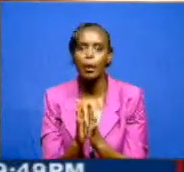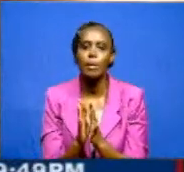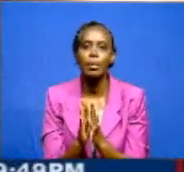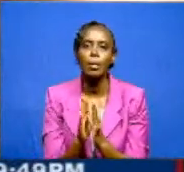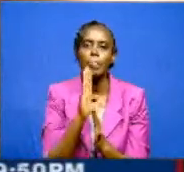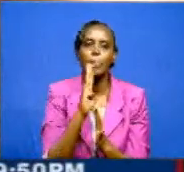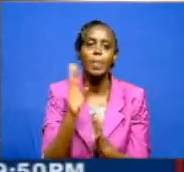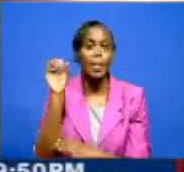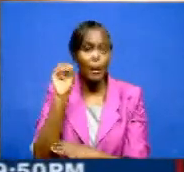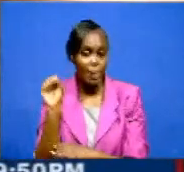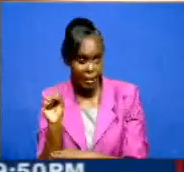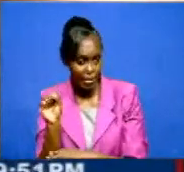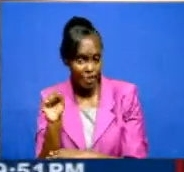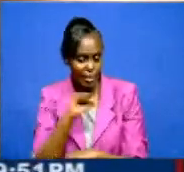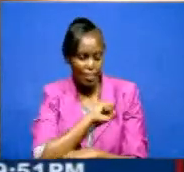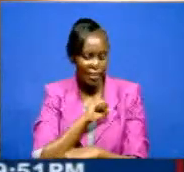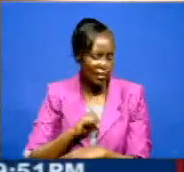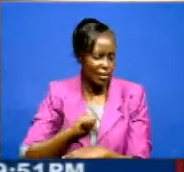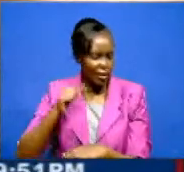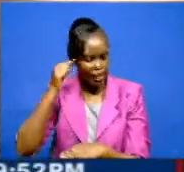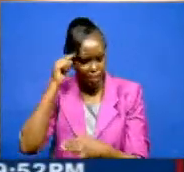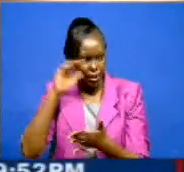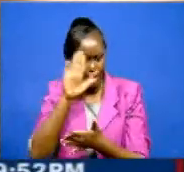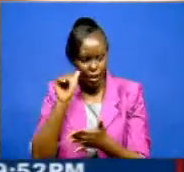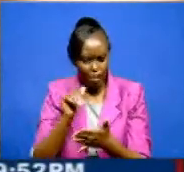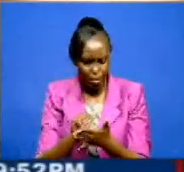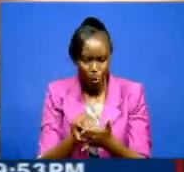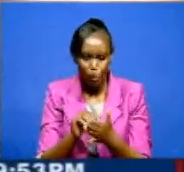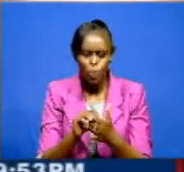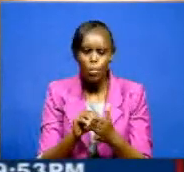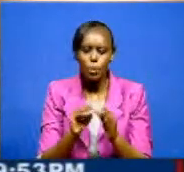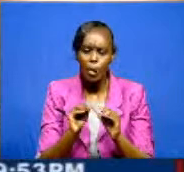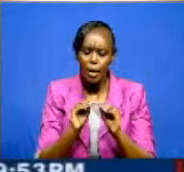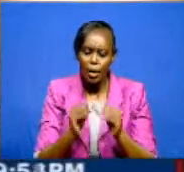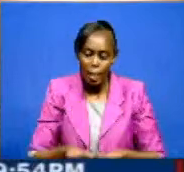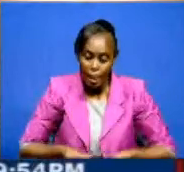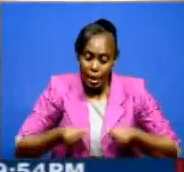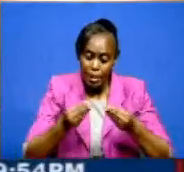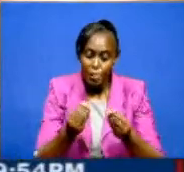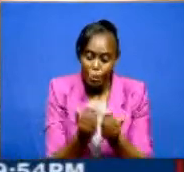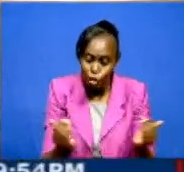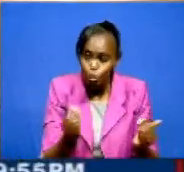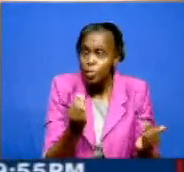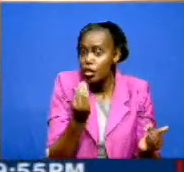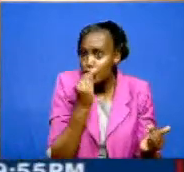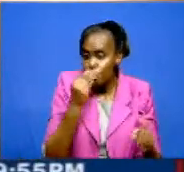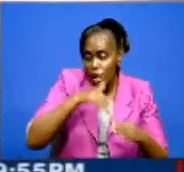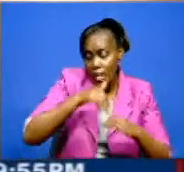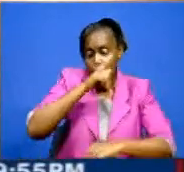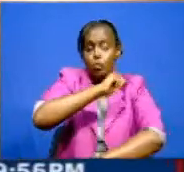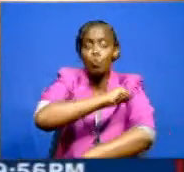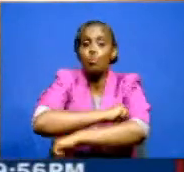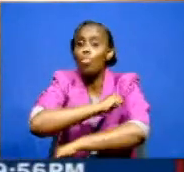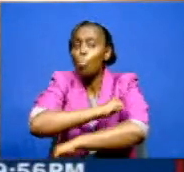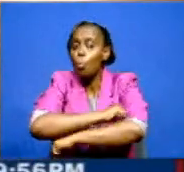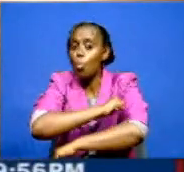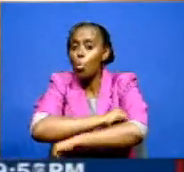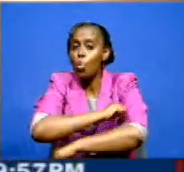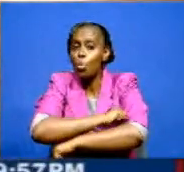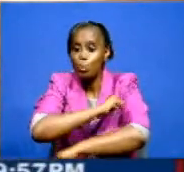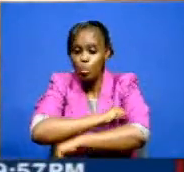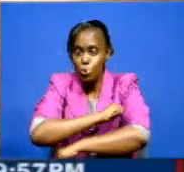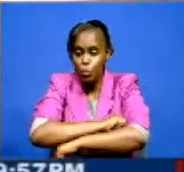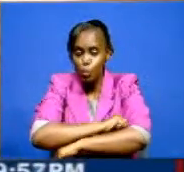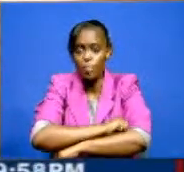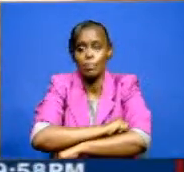a Senate, please let us think about the issue of feeding our children in schools. I think there's no better thing that you can be able